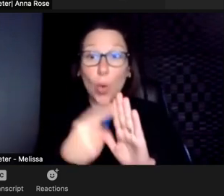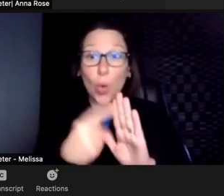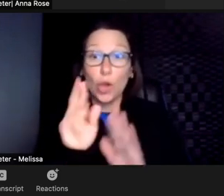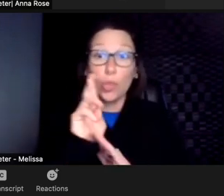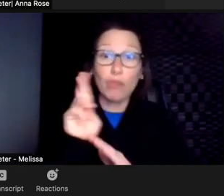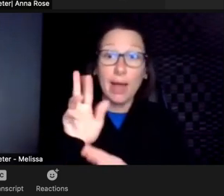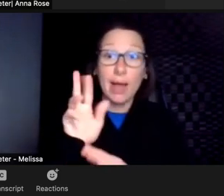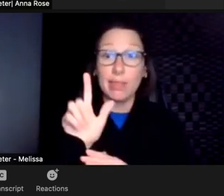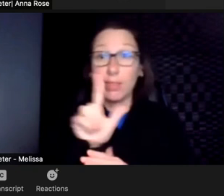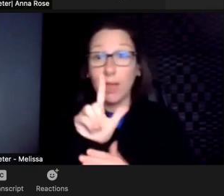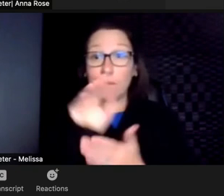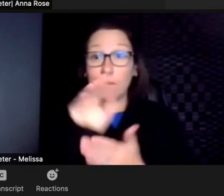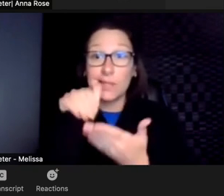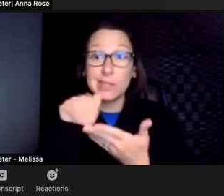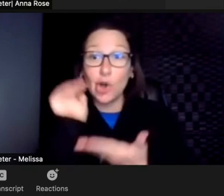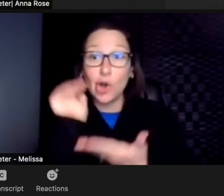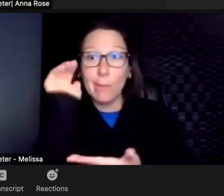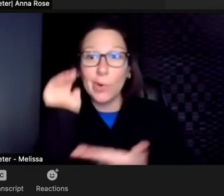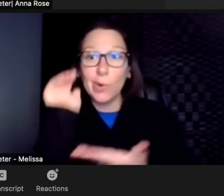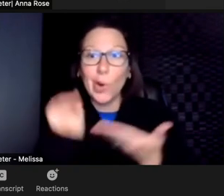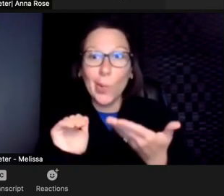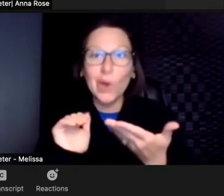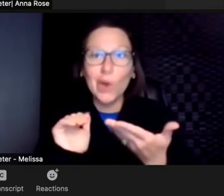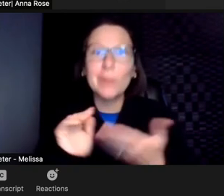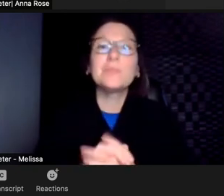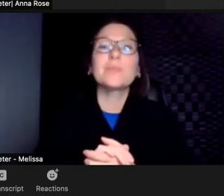upper? And then what are some physical